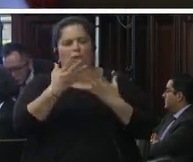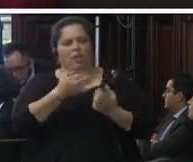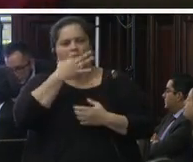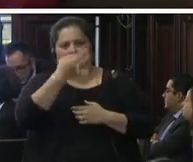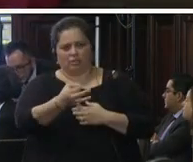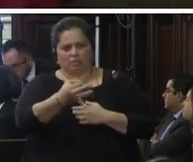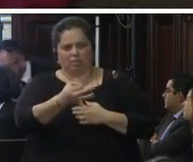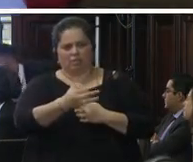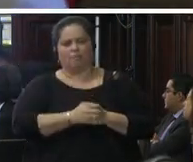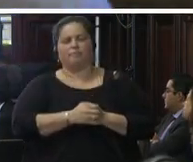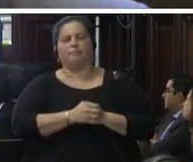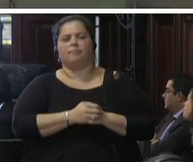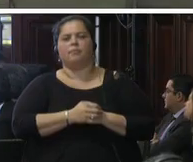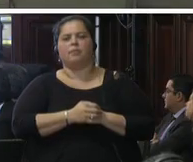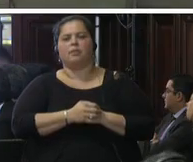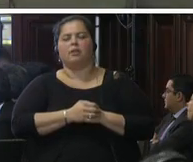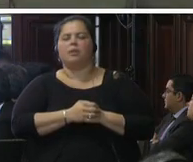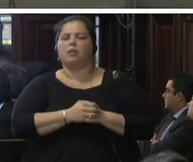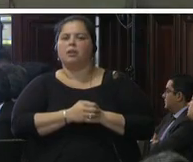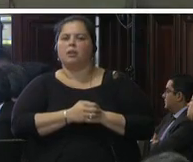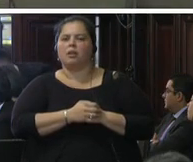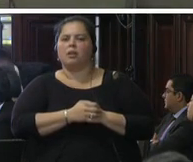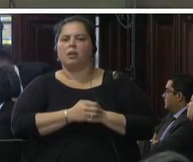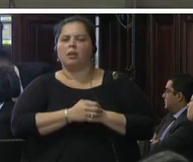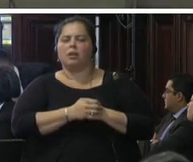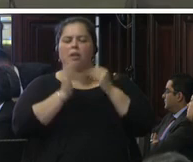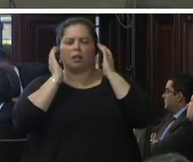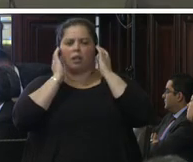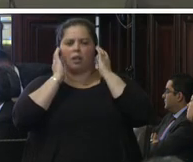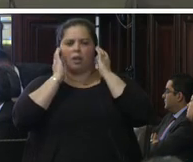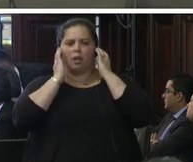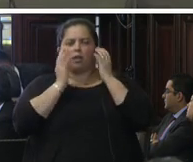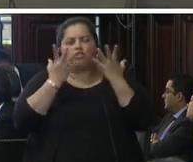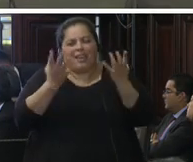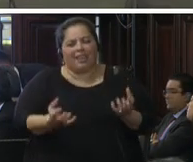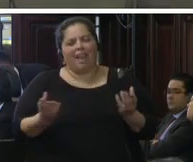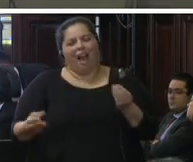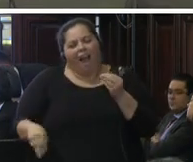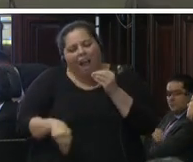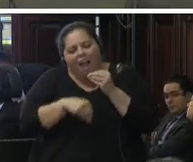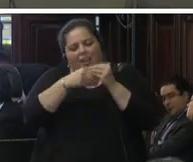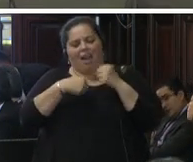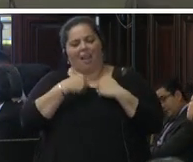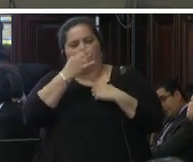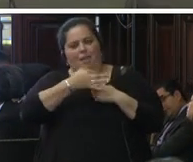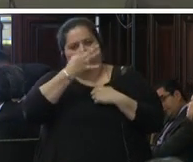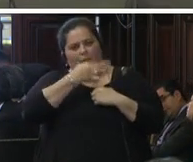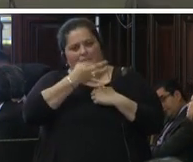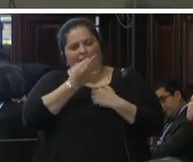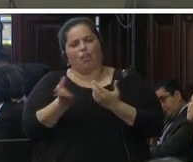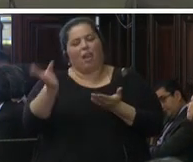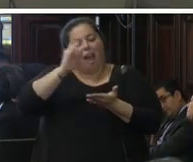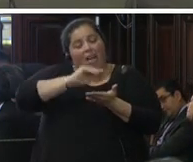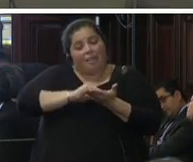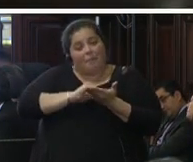I want to say I to I want to add to my comments that we also the